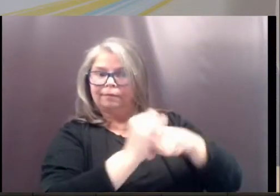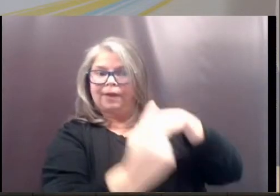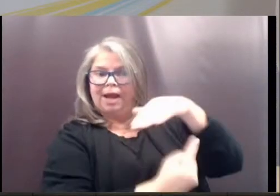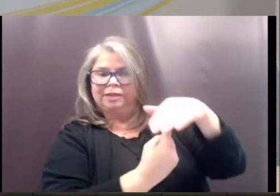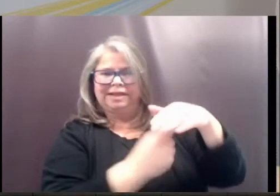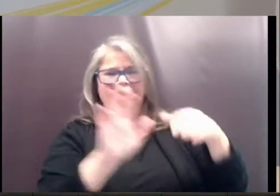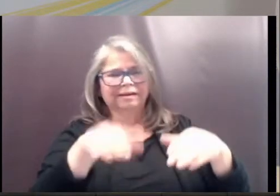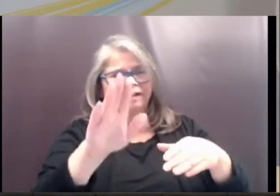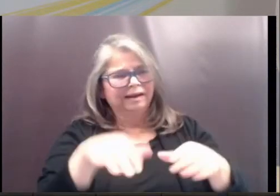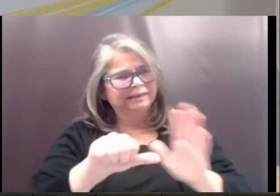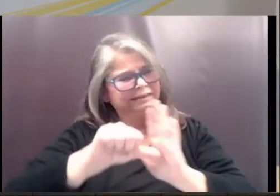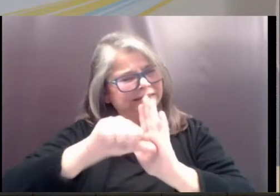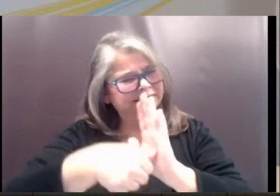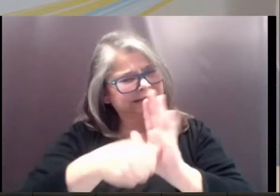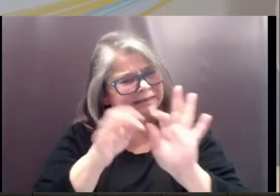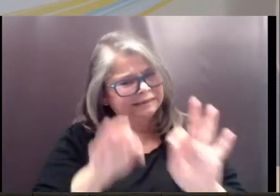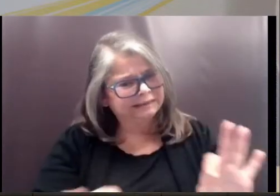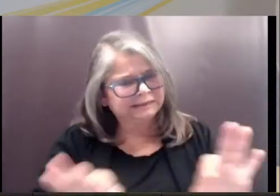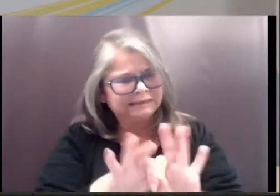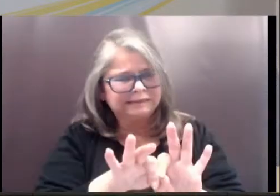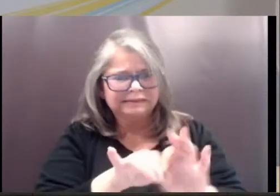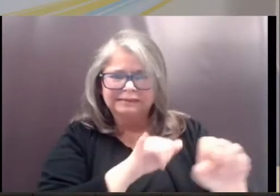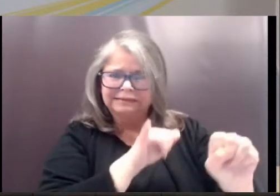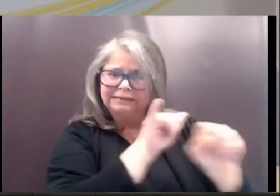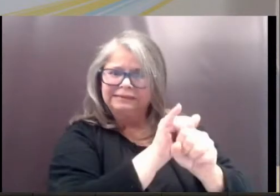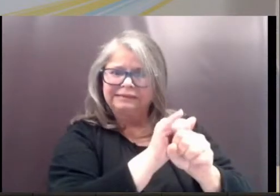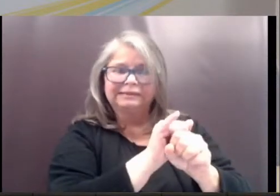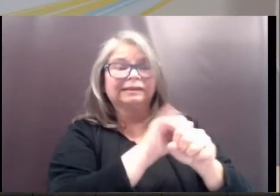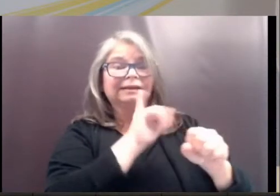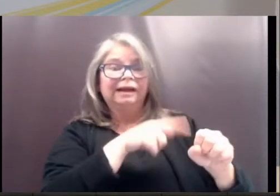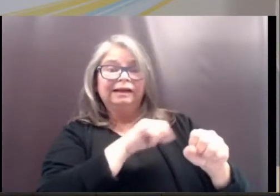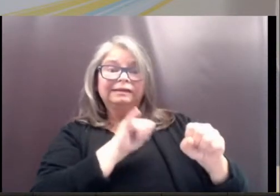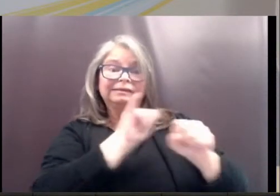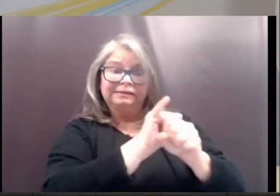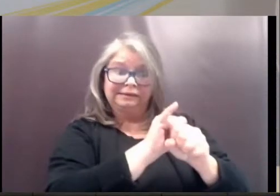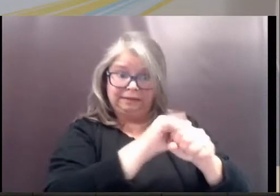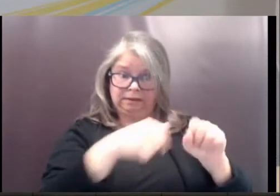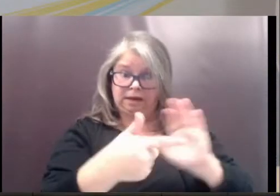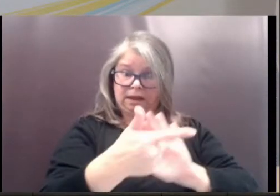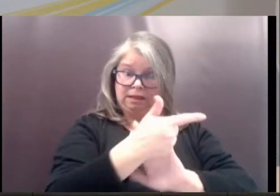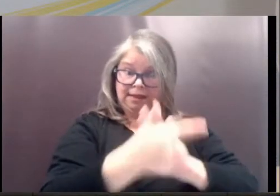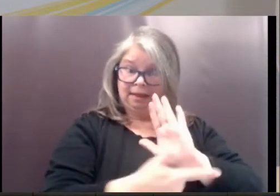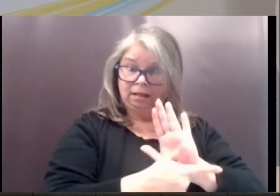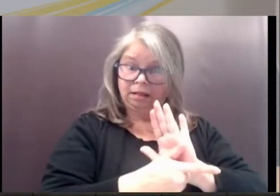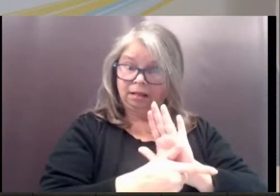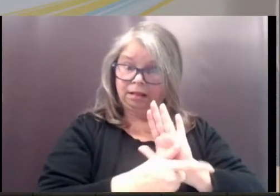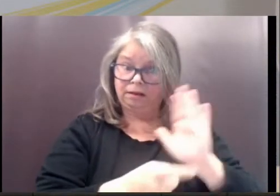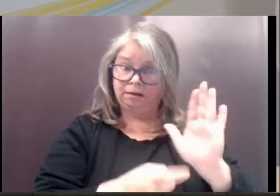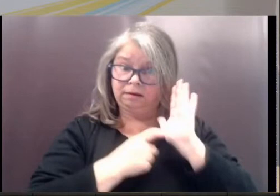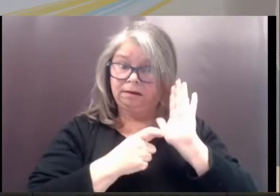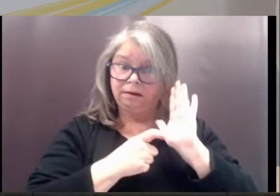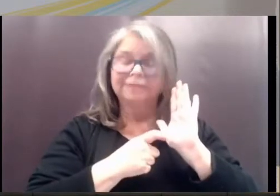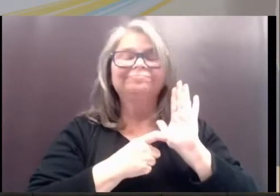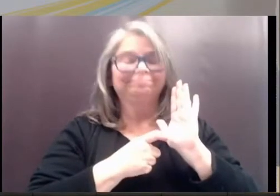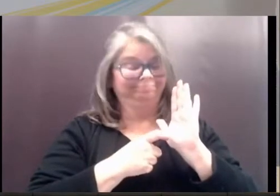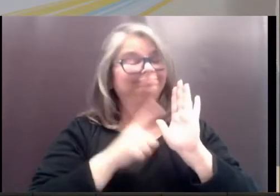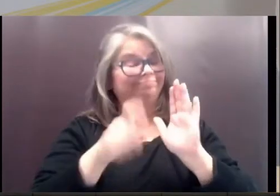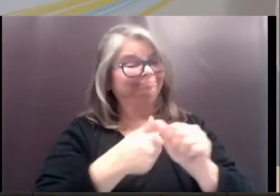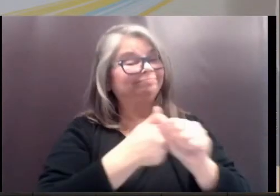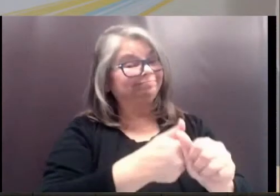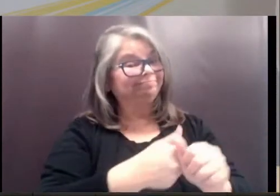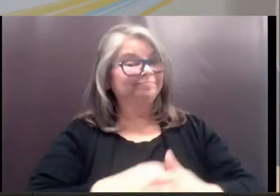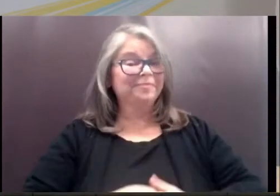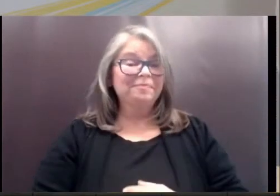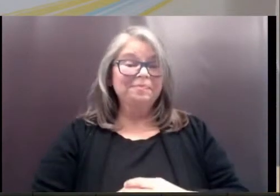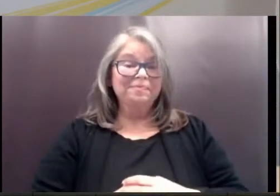response. Self-isolation is a legal requirement in PEI. If public health staff are not